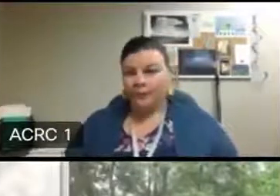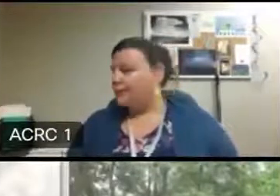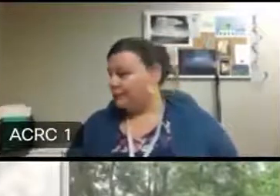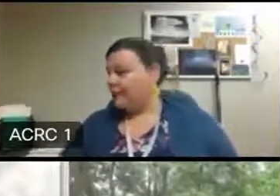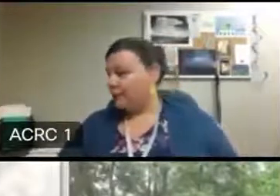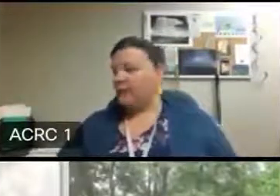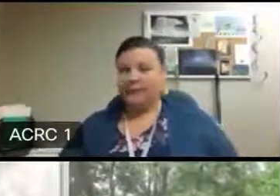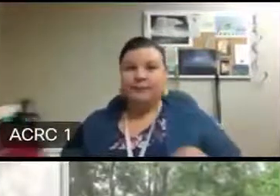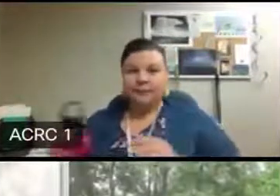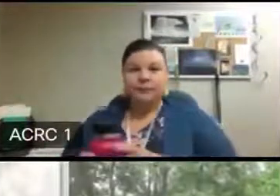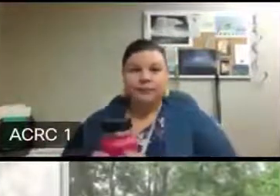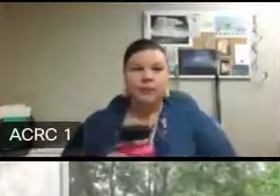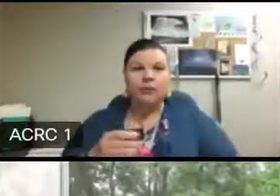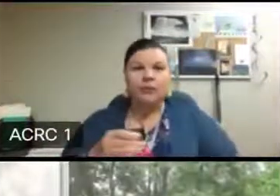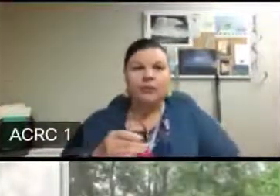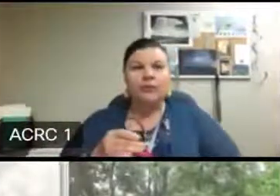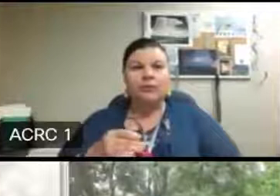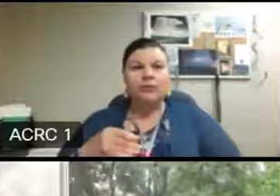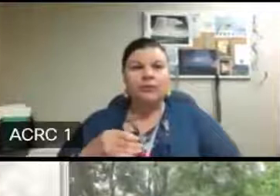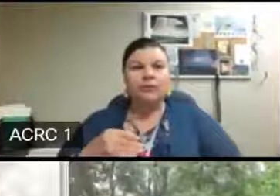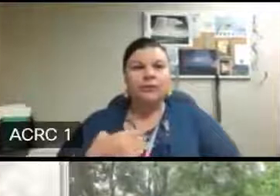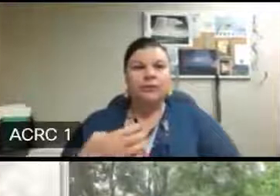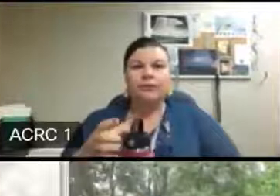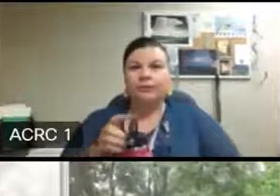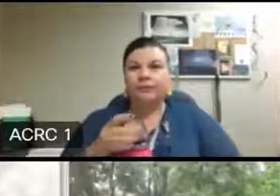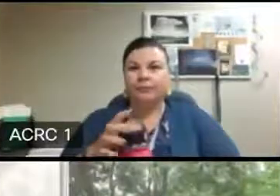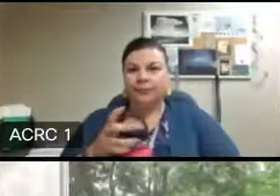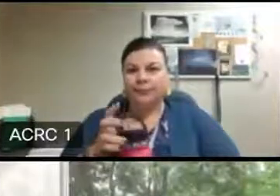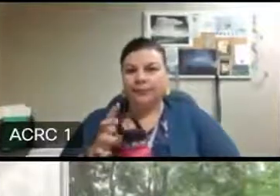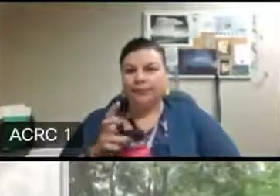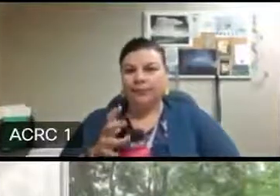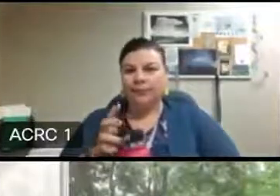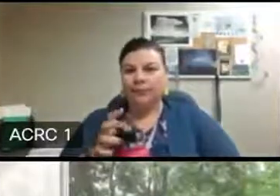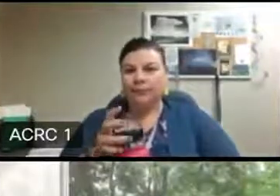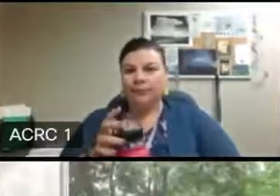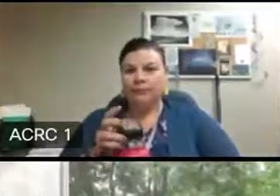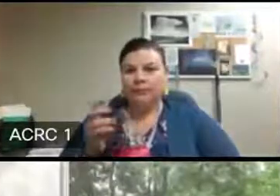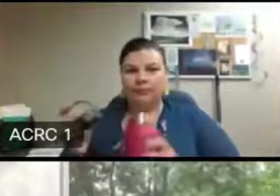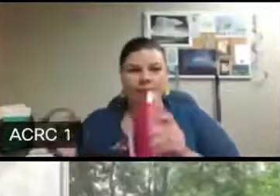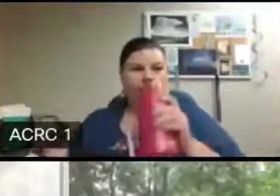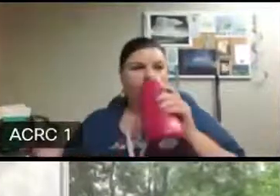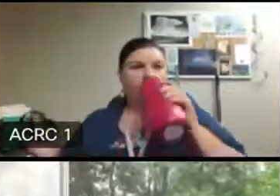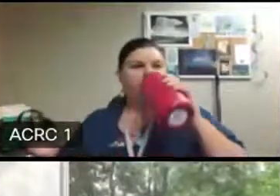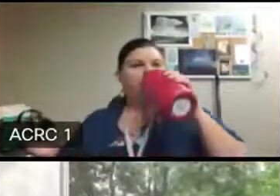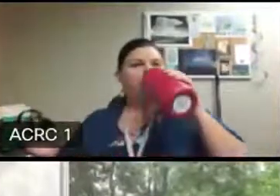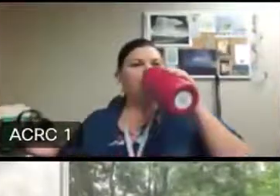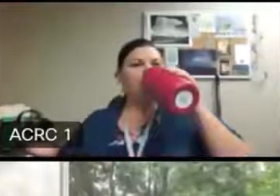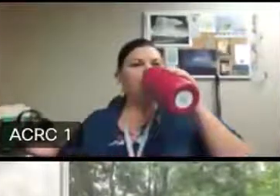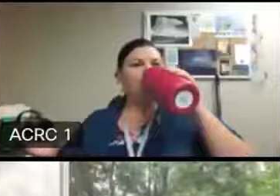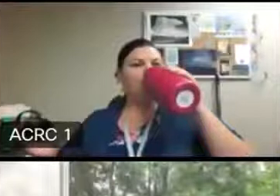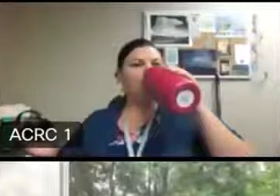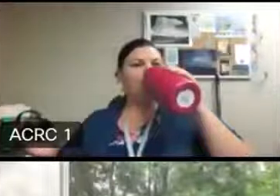I oversee transportation and the transportation coordinators. So